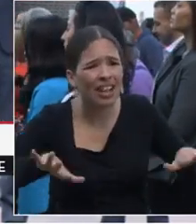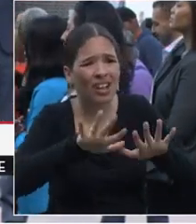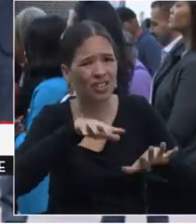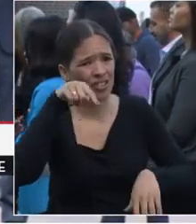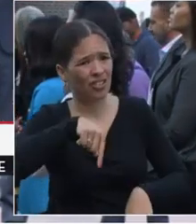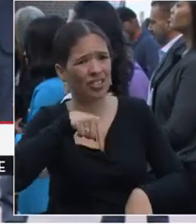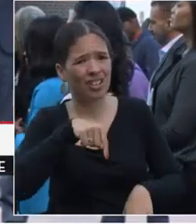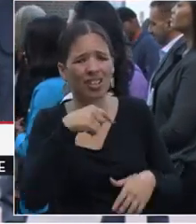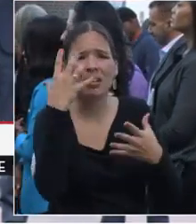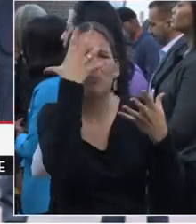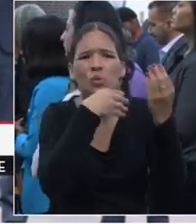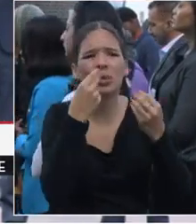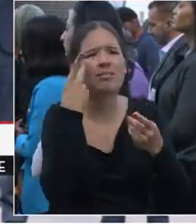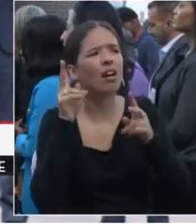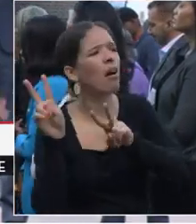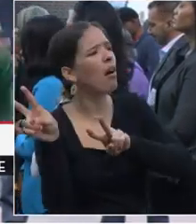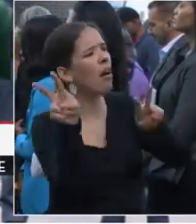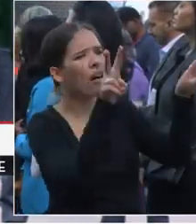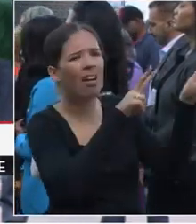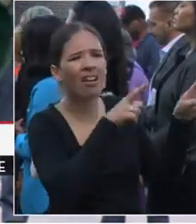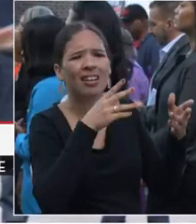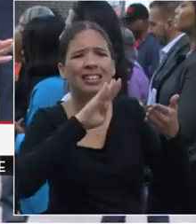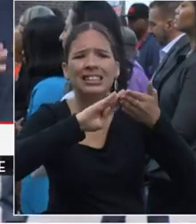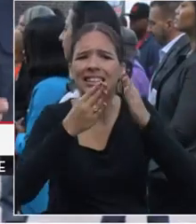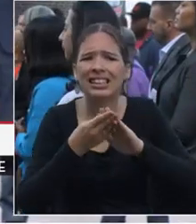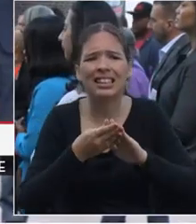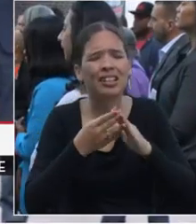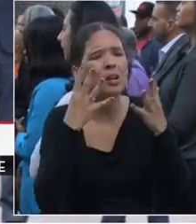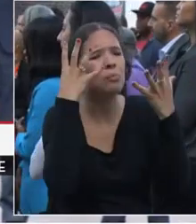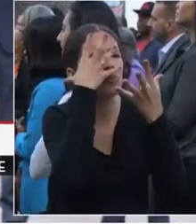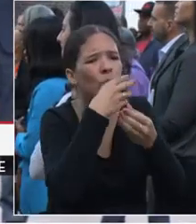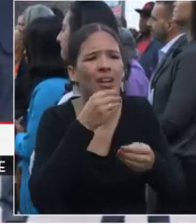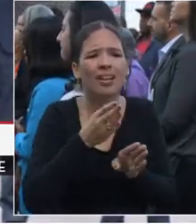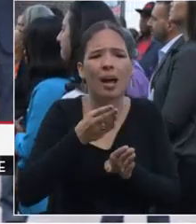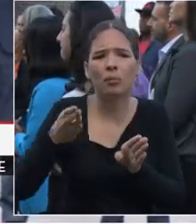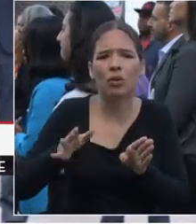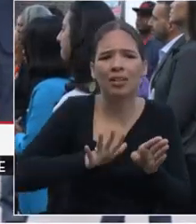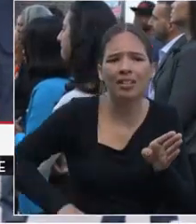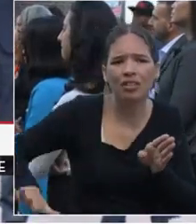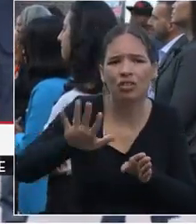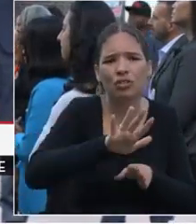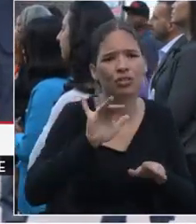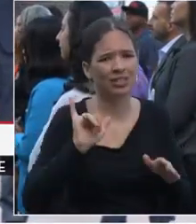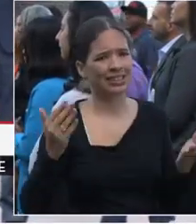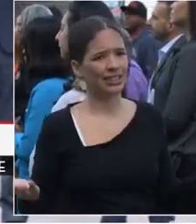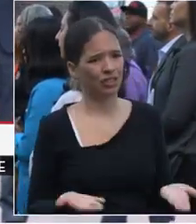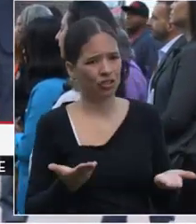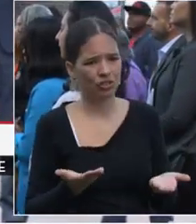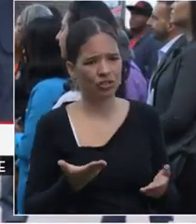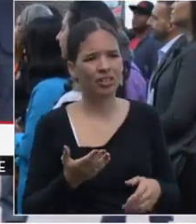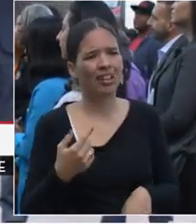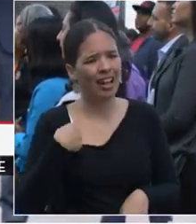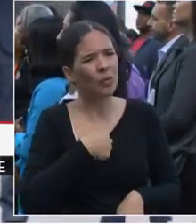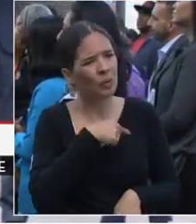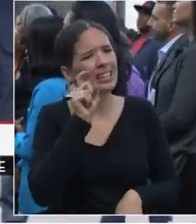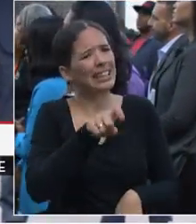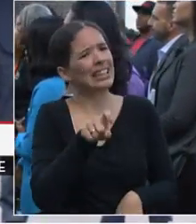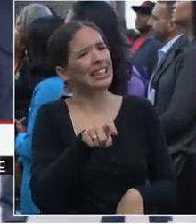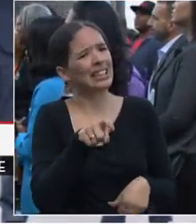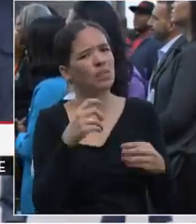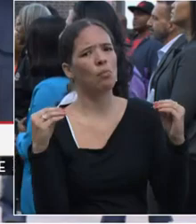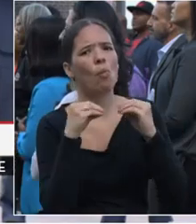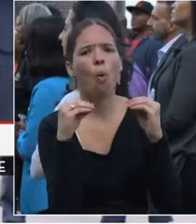beautiful views of the city. There are beautiful neighborhoods around it. And we have to have more